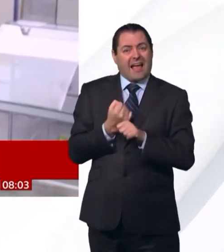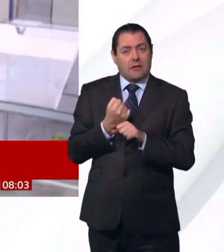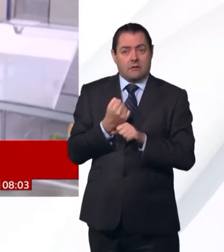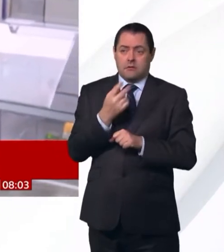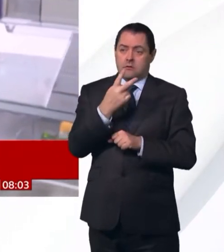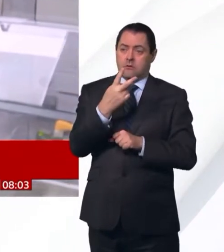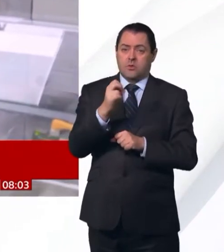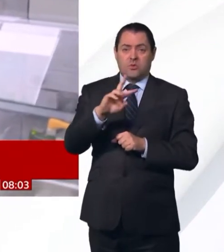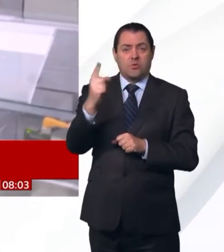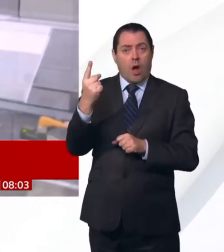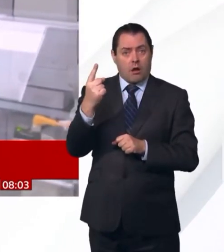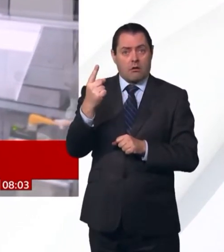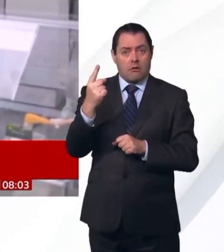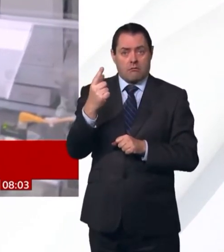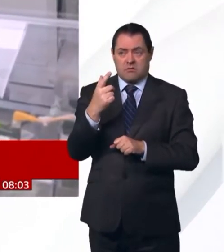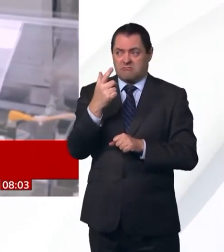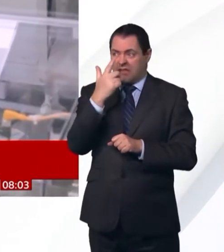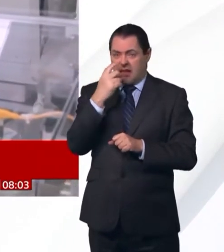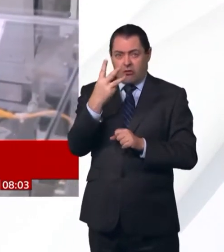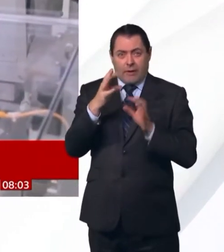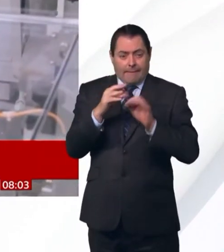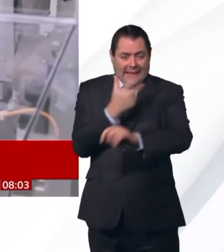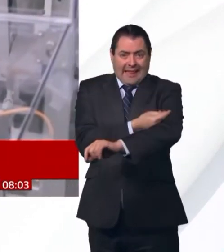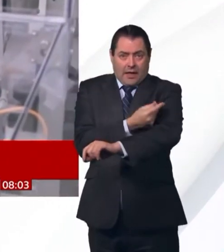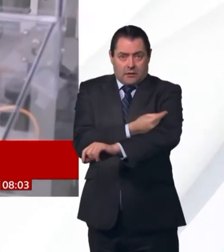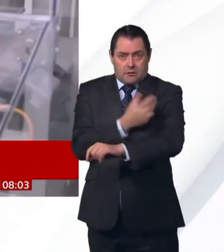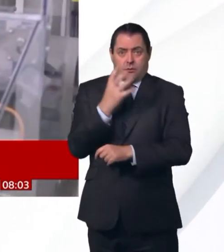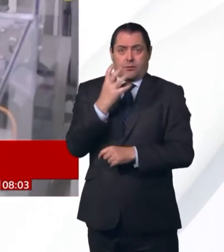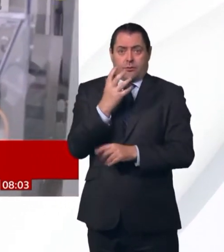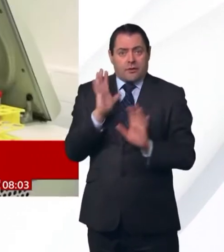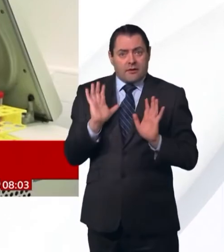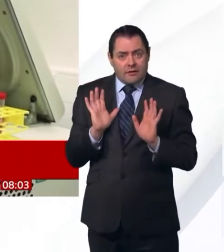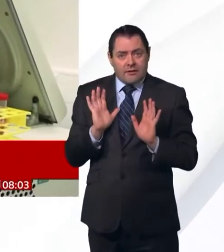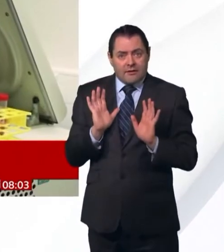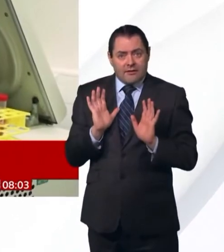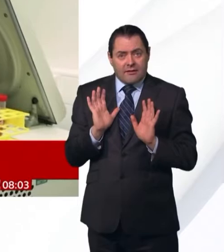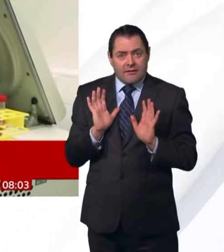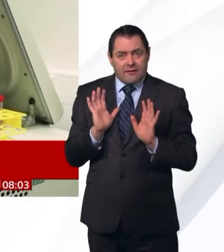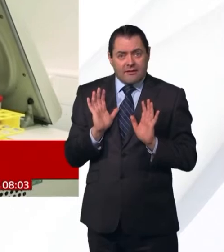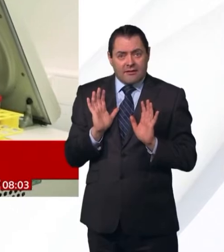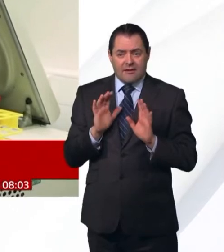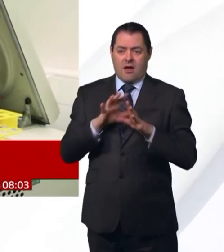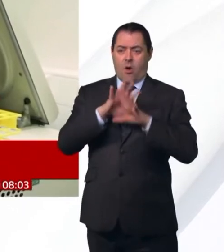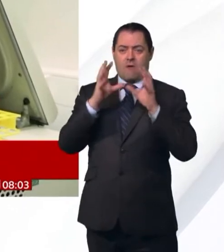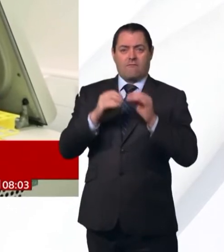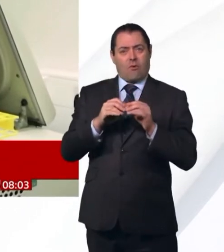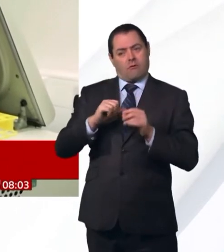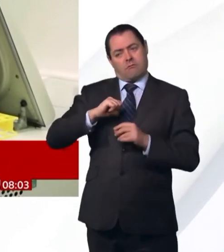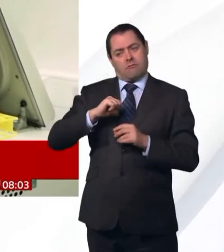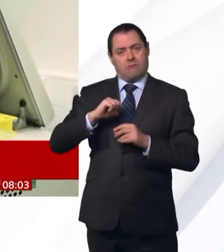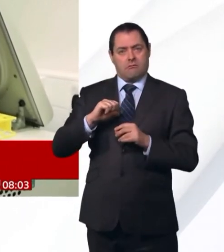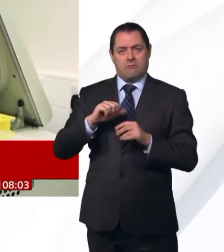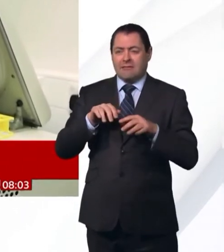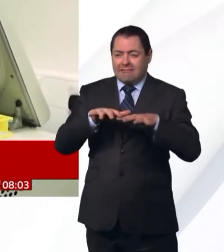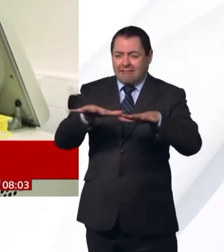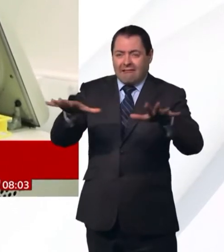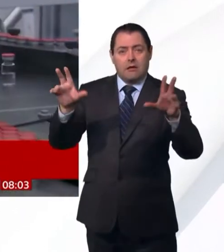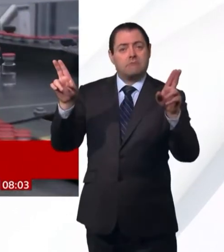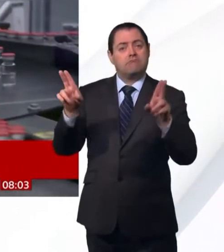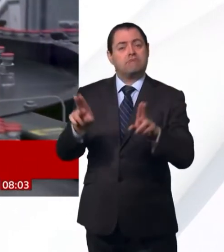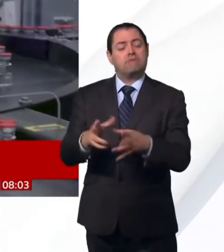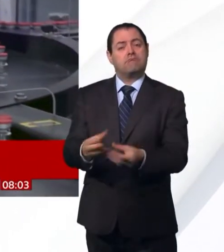play a really important role in trying to bring the global pandemic to an end. And can you just explain, Fergus, what we understand